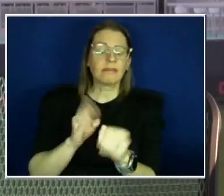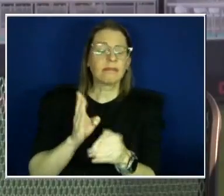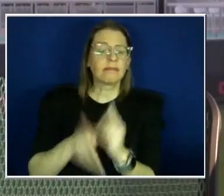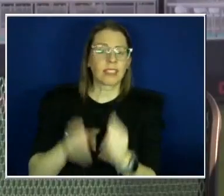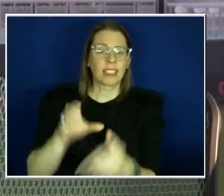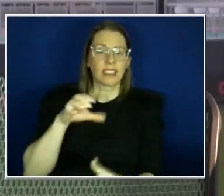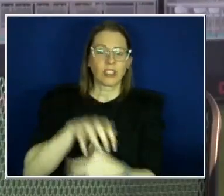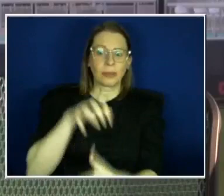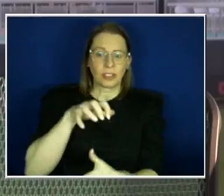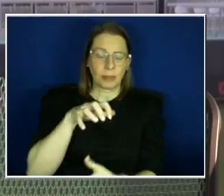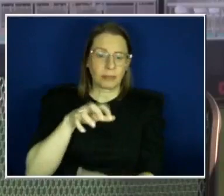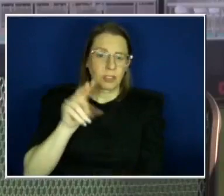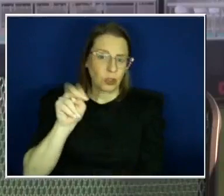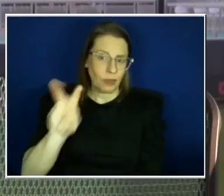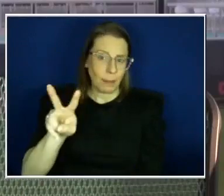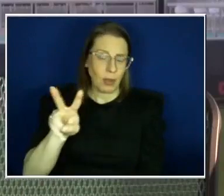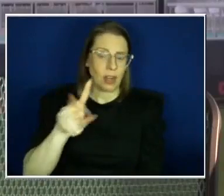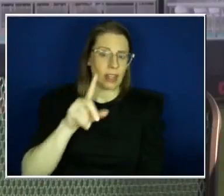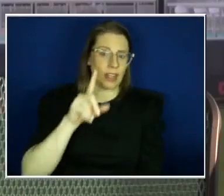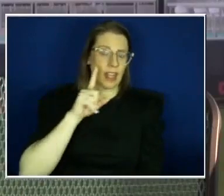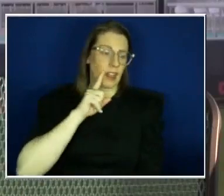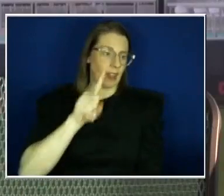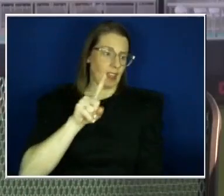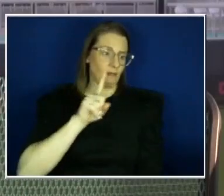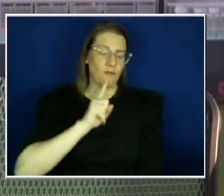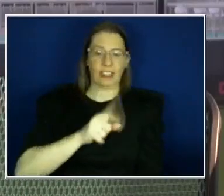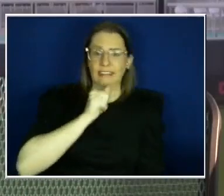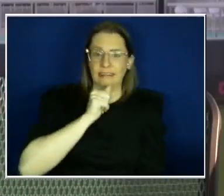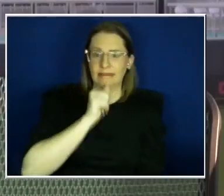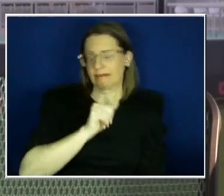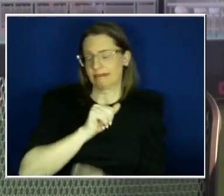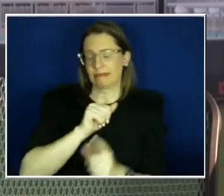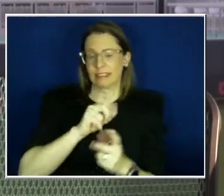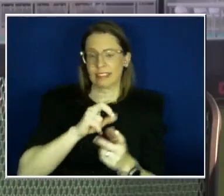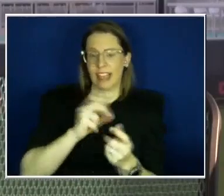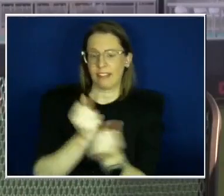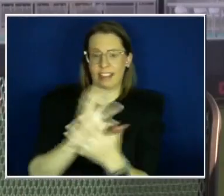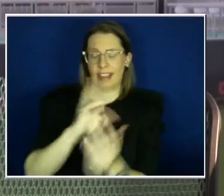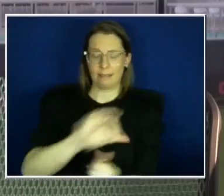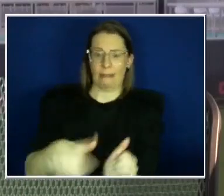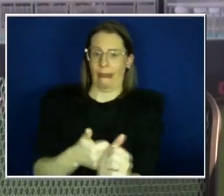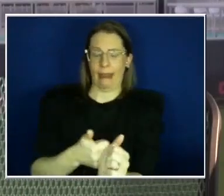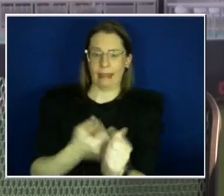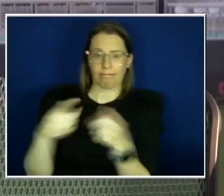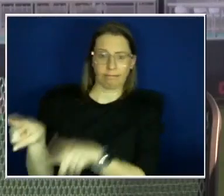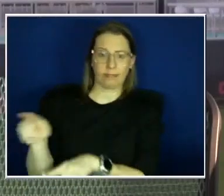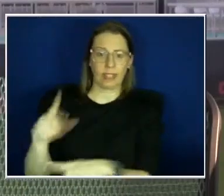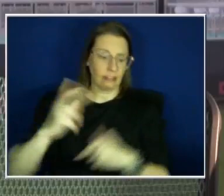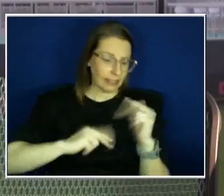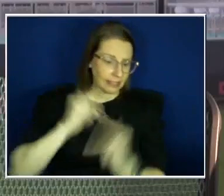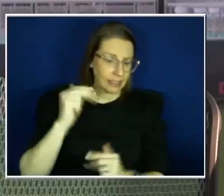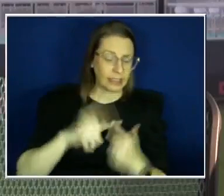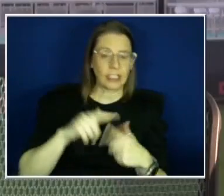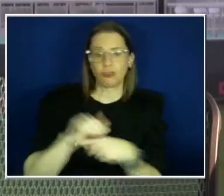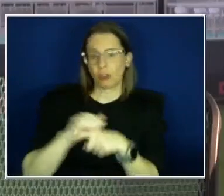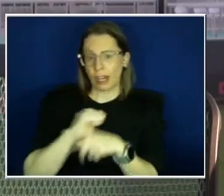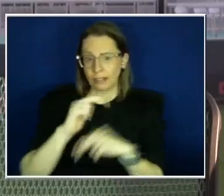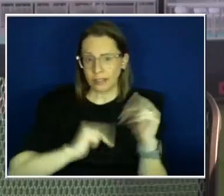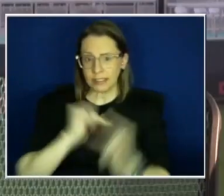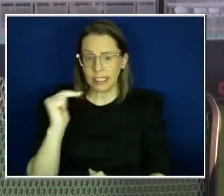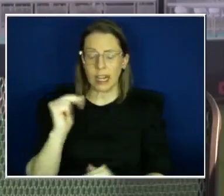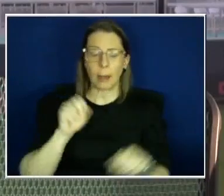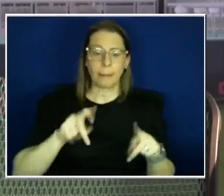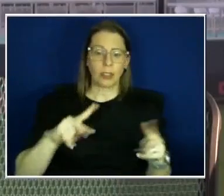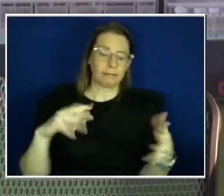think that the secret sauce is a lot of what's been going on here behind the scenes at the Current, whether it's the facilities at the training facility, getting an opportunity